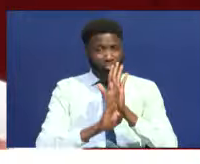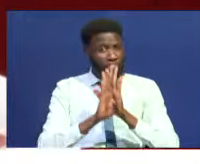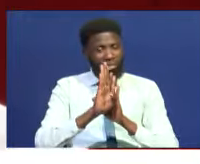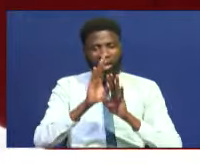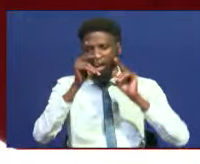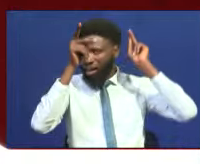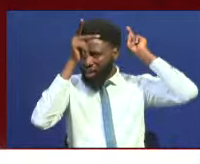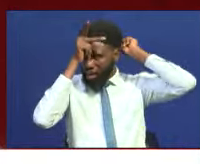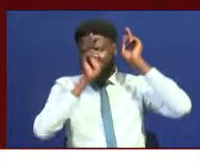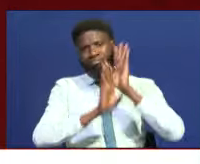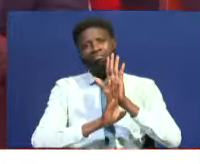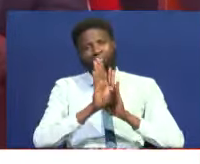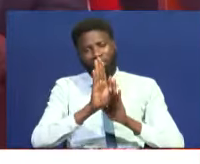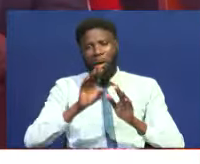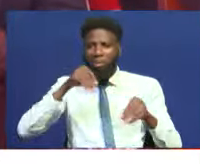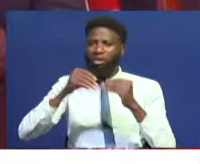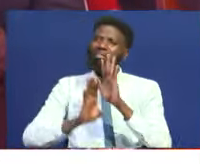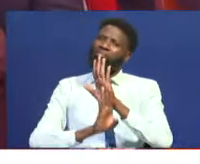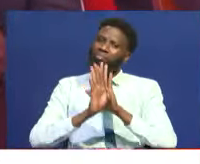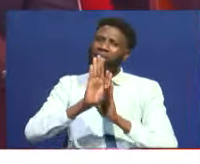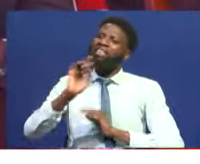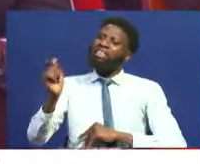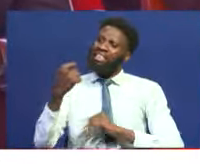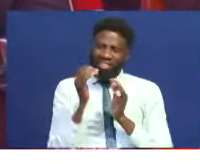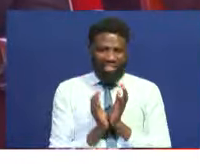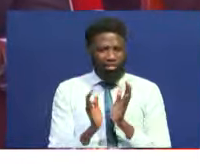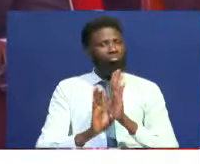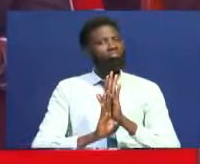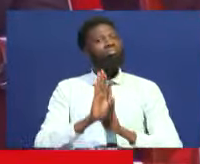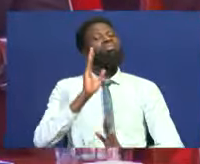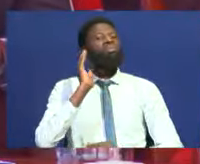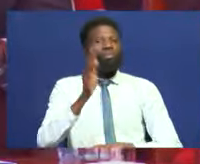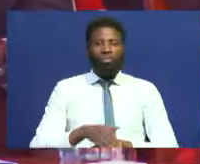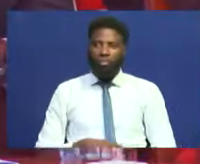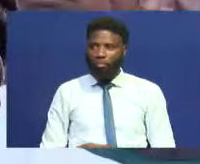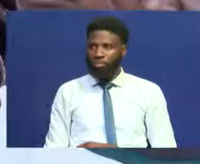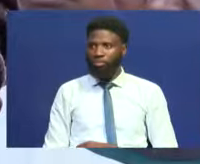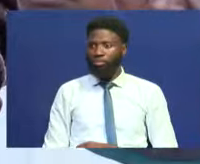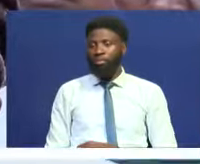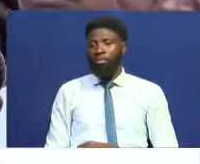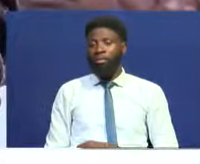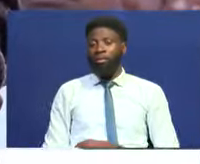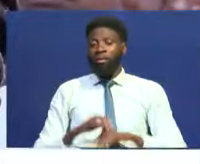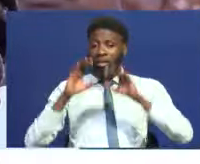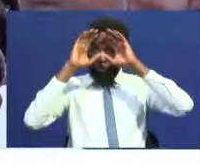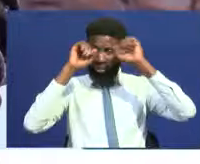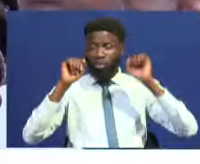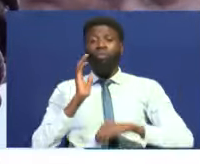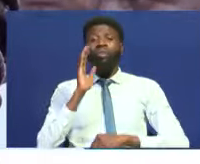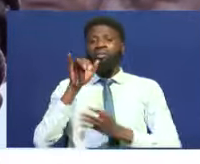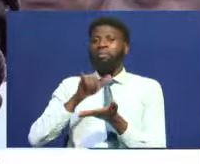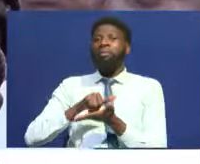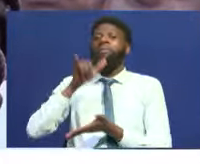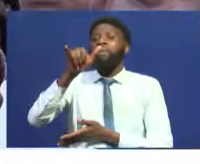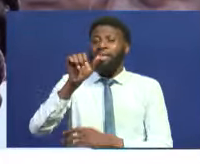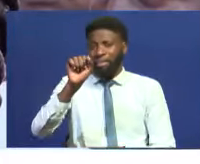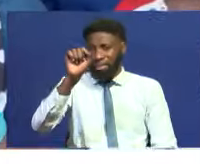mzima itaendelea kuenda mbele. The president also announced his trip to South Korea to attend South Korea Africa